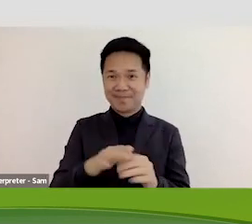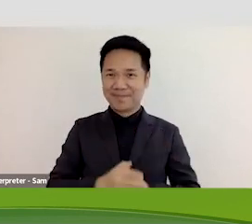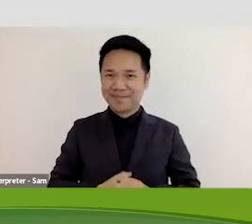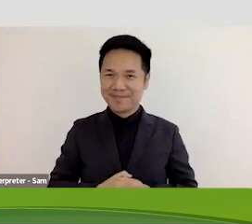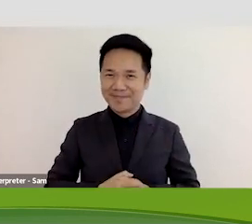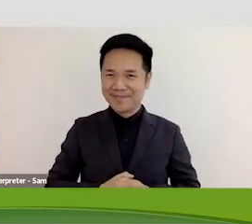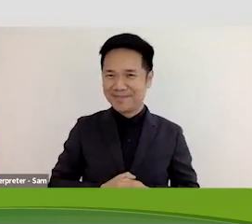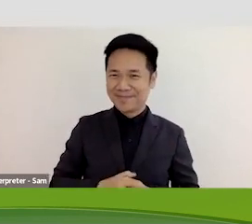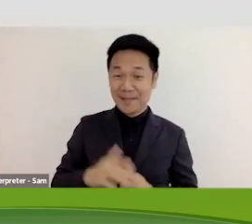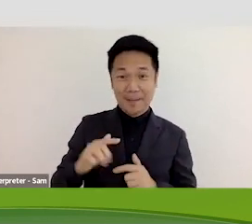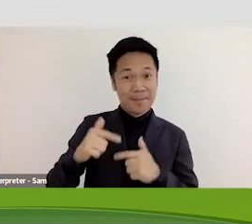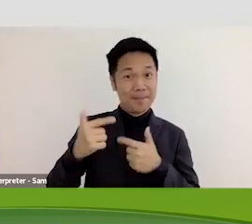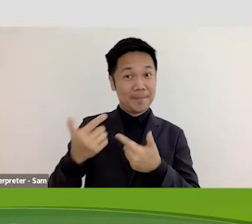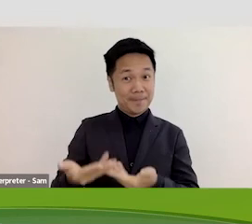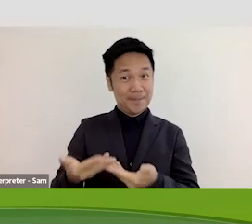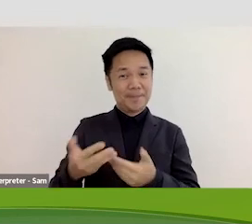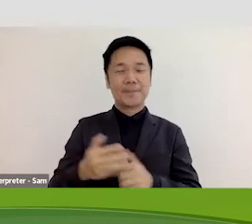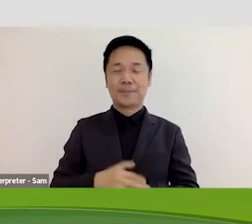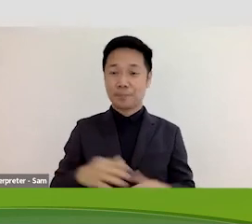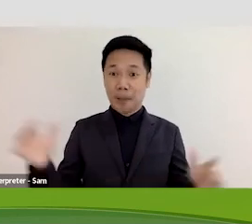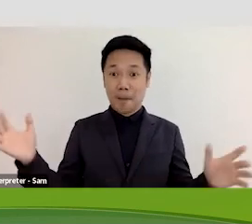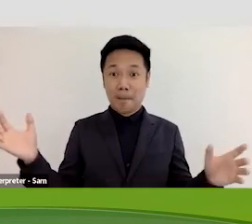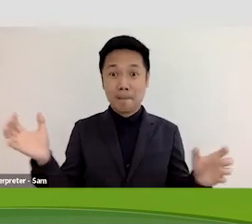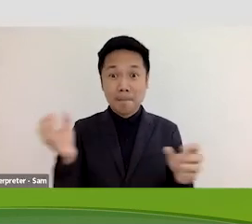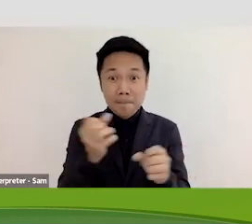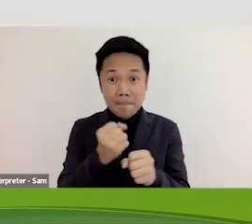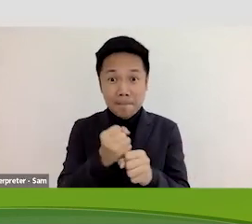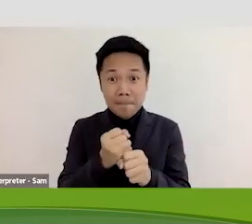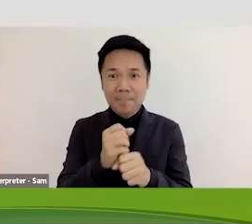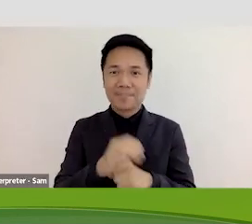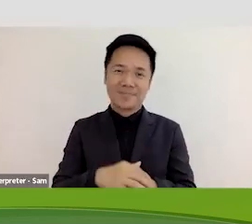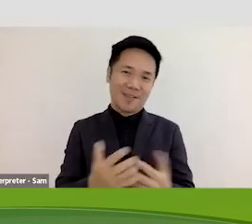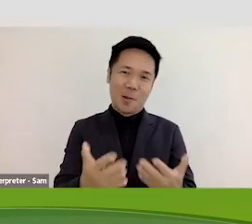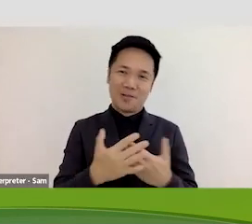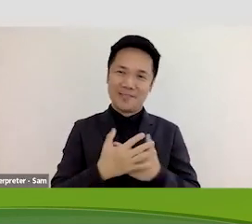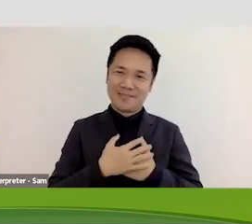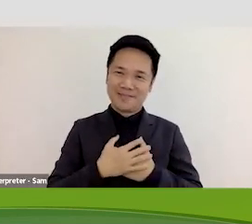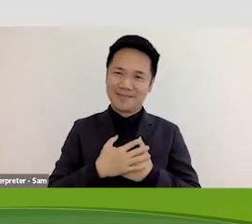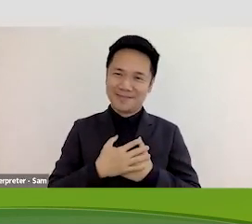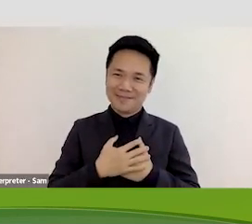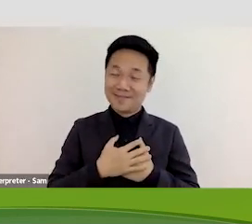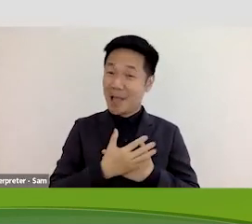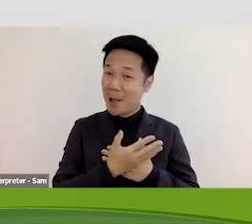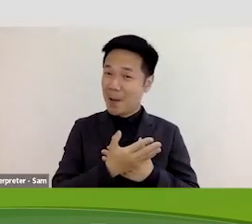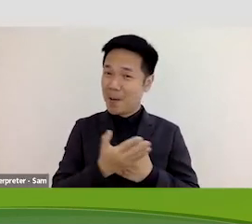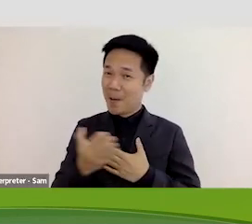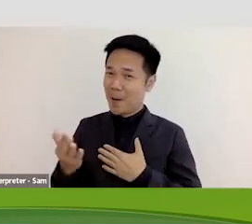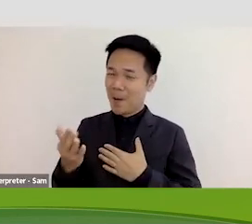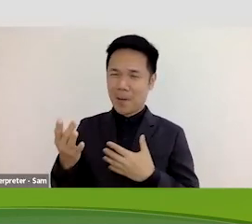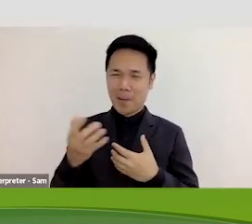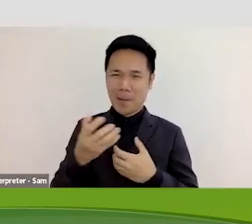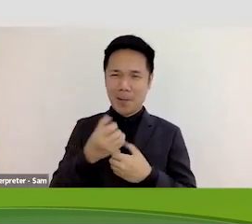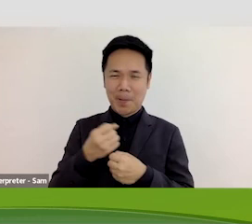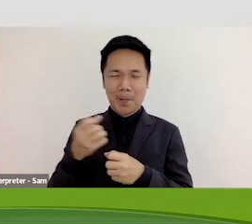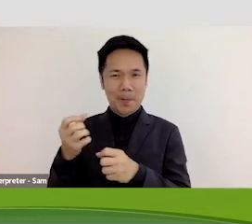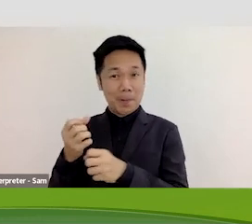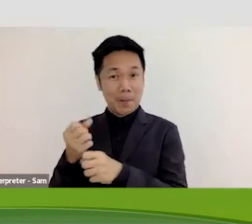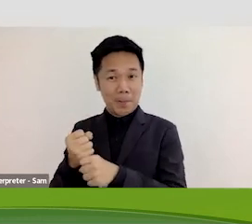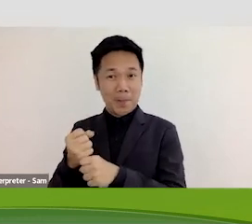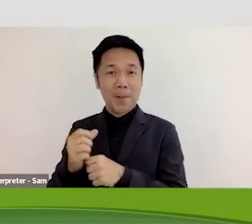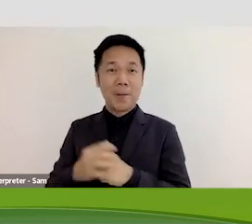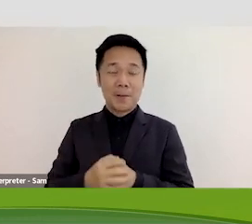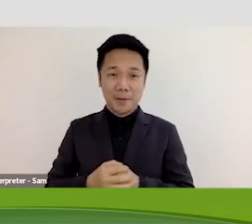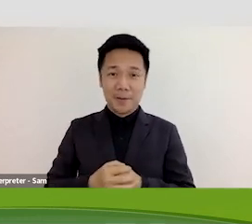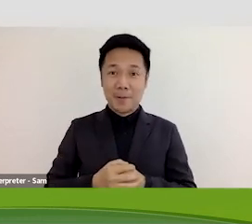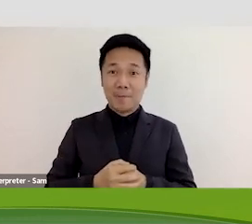So I would just like to round up by thanking our three presenters for capturing the inputs from the floor in the